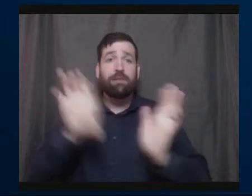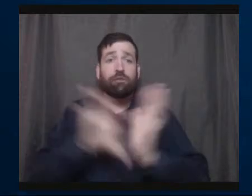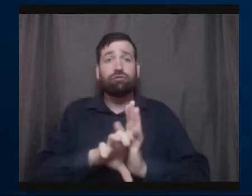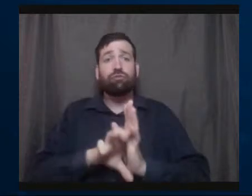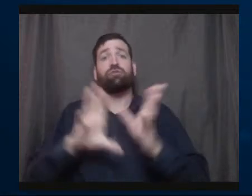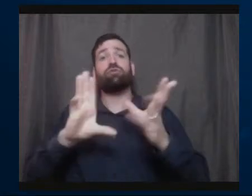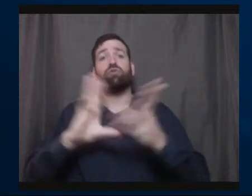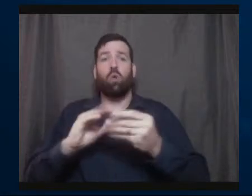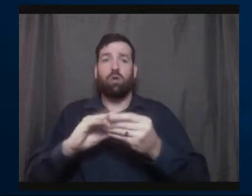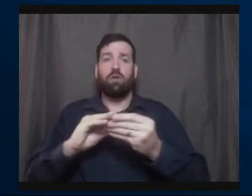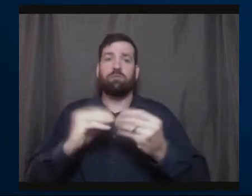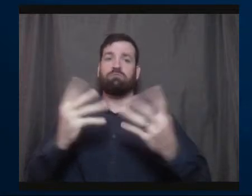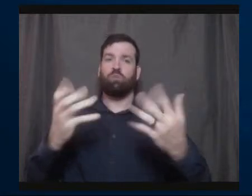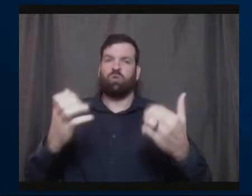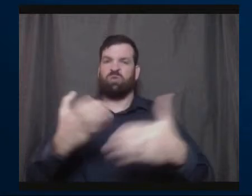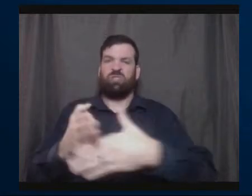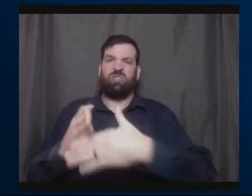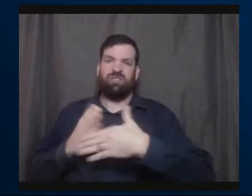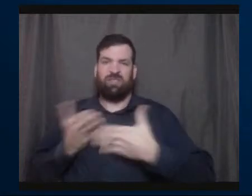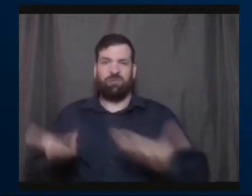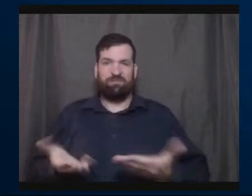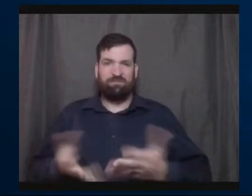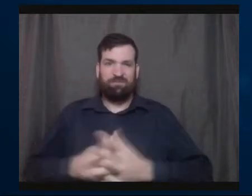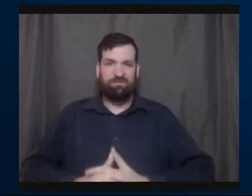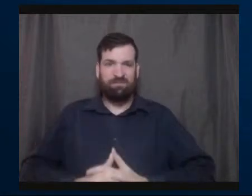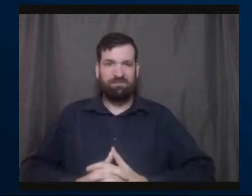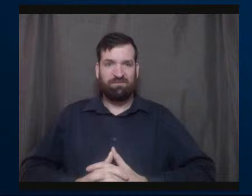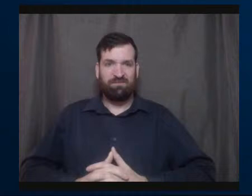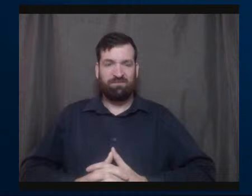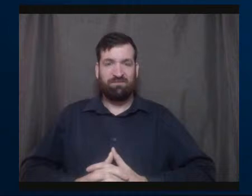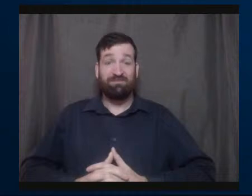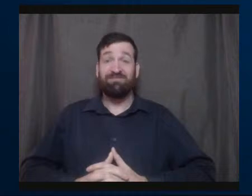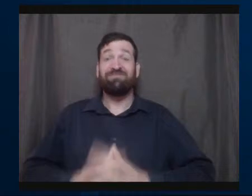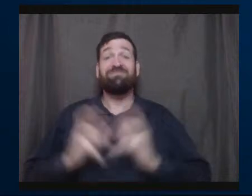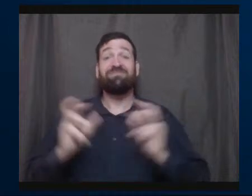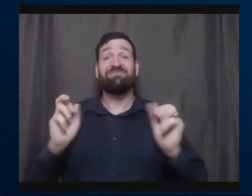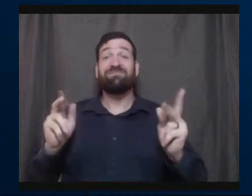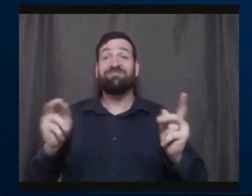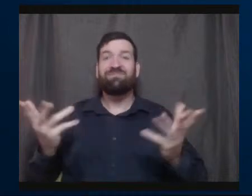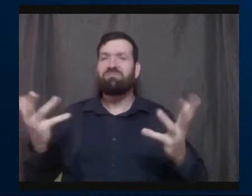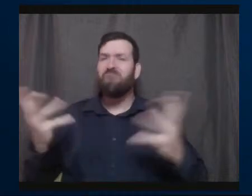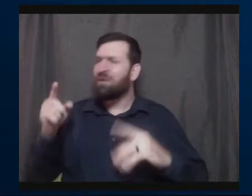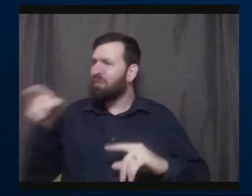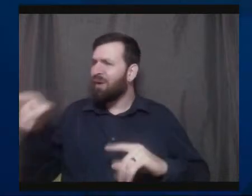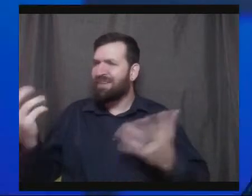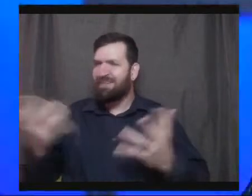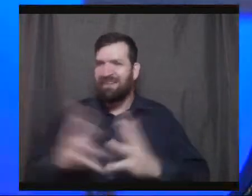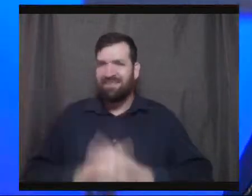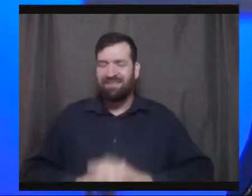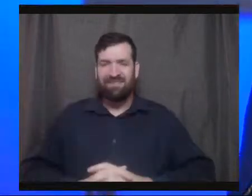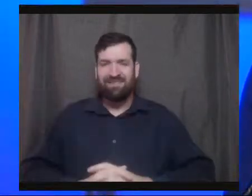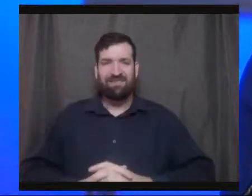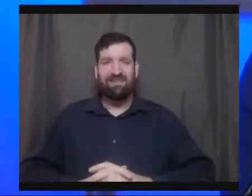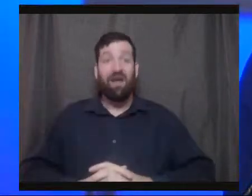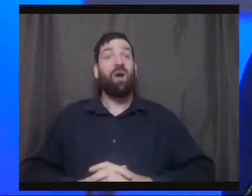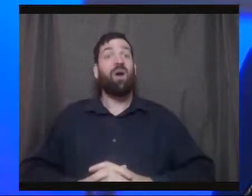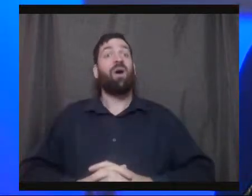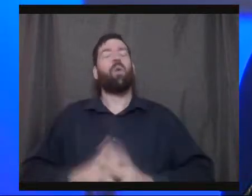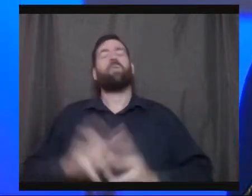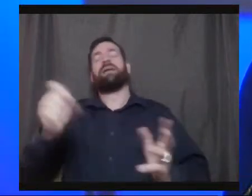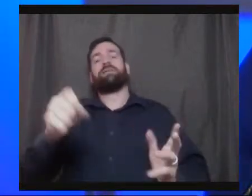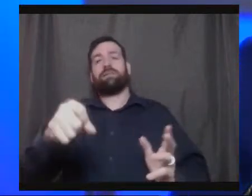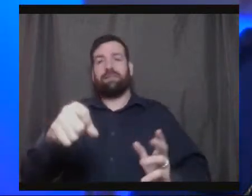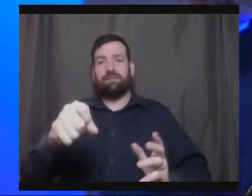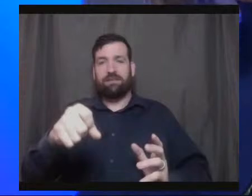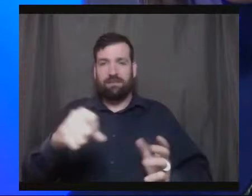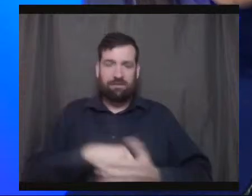them right here. Yeah? Oh, okay. What are you pointing at? Oh, my J. Oh, yeah. Oh, yeah. Okay. I'm going to bring that up